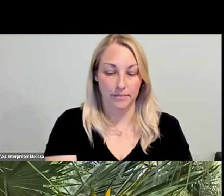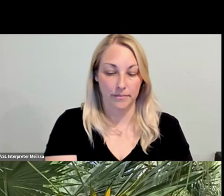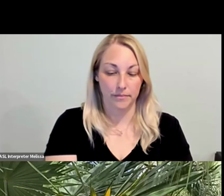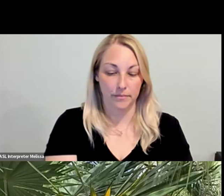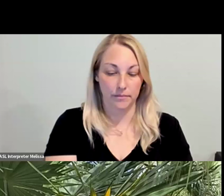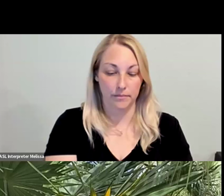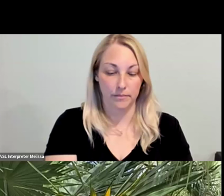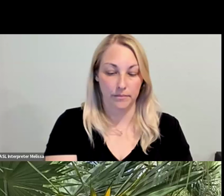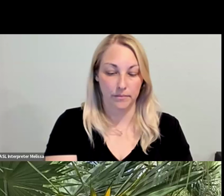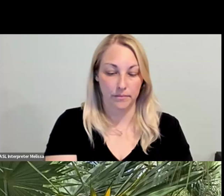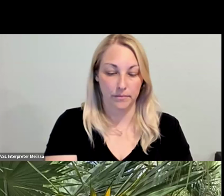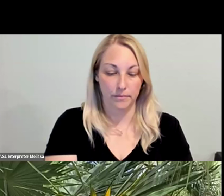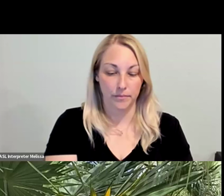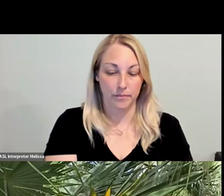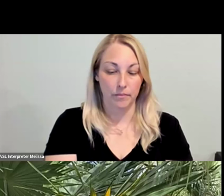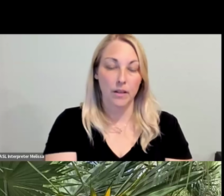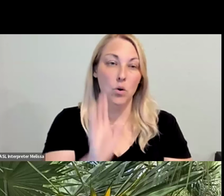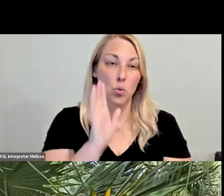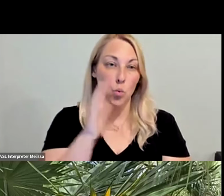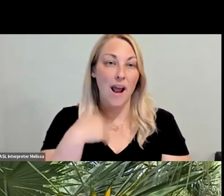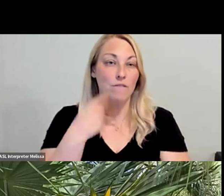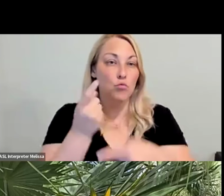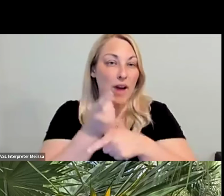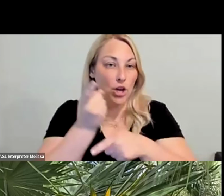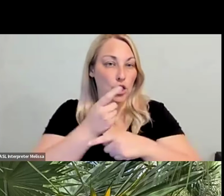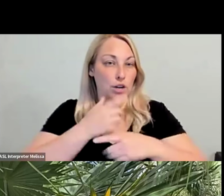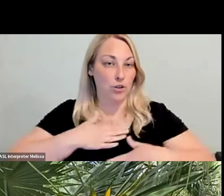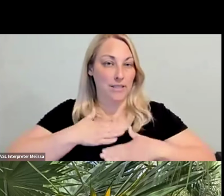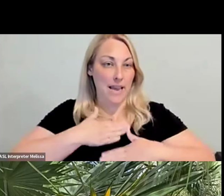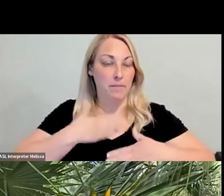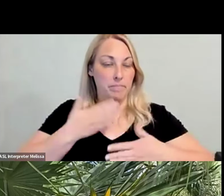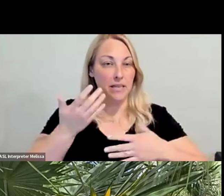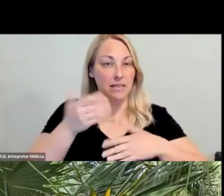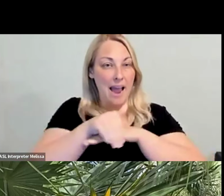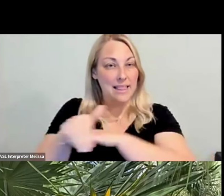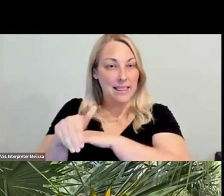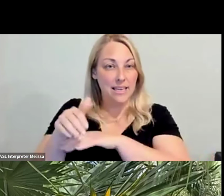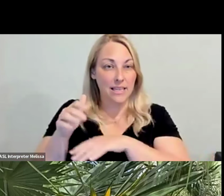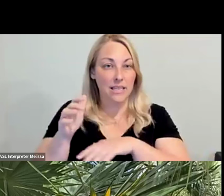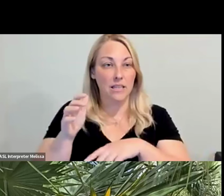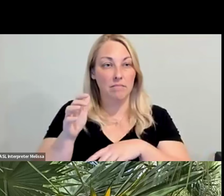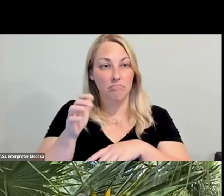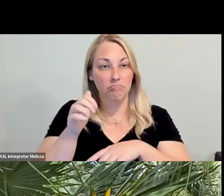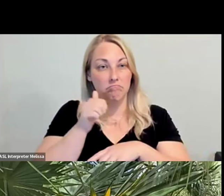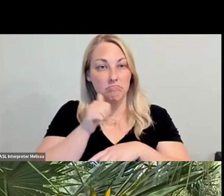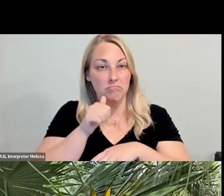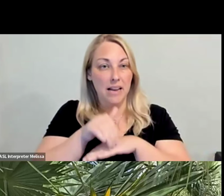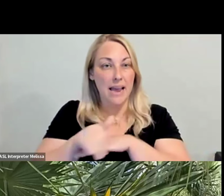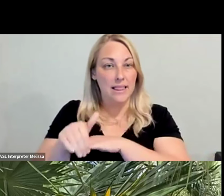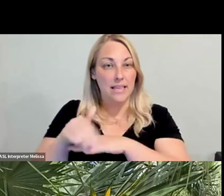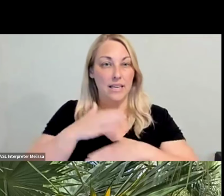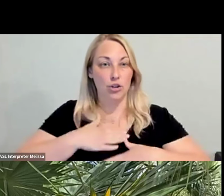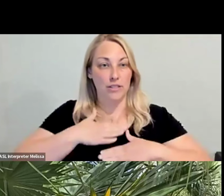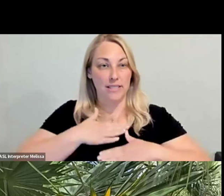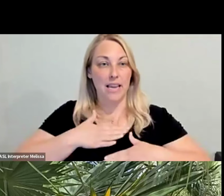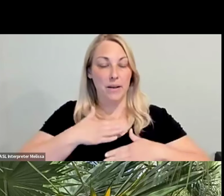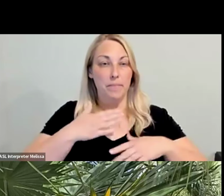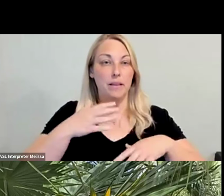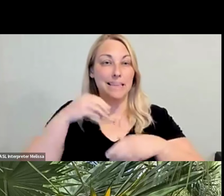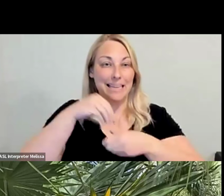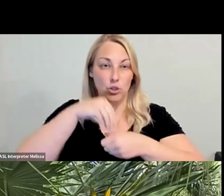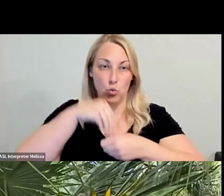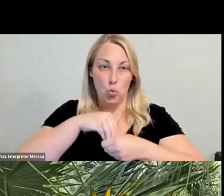throughout the week. All of the entertainment will be completely indoors. It's a pretty small performance space. It's limited to